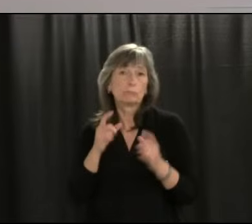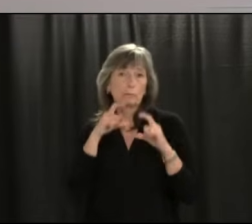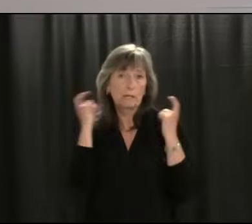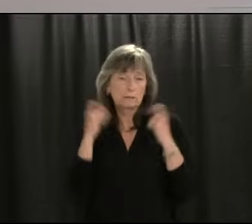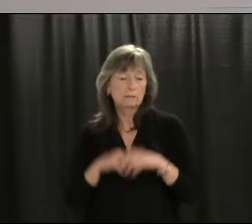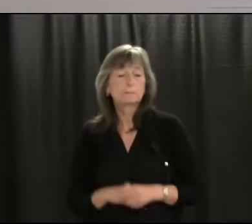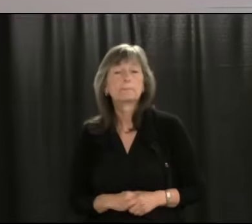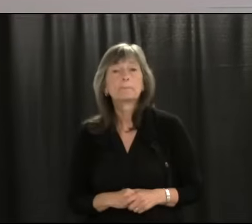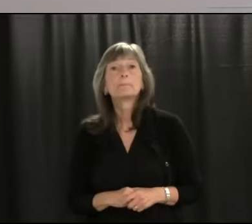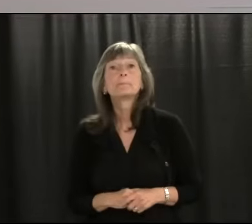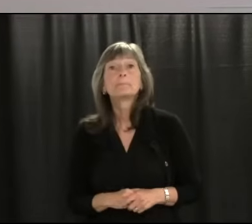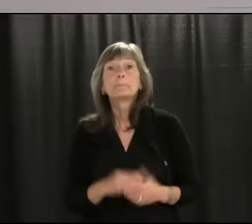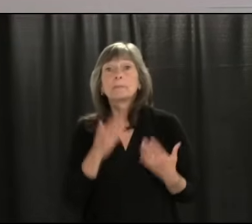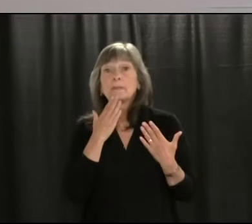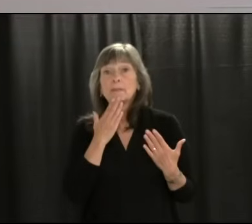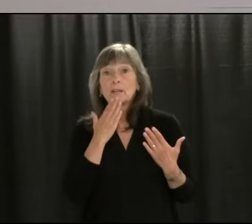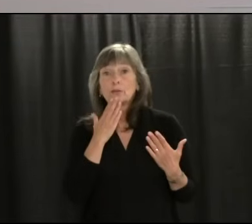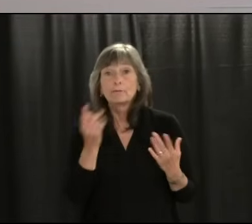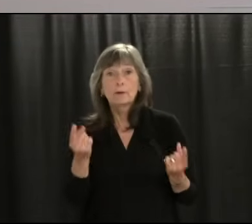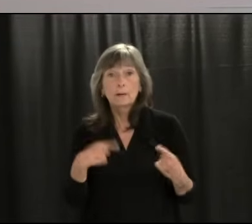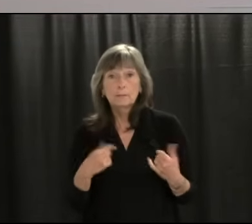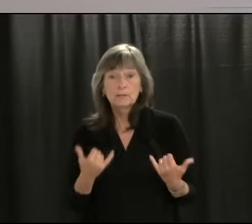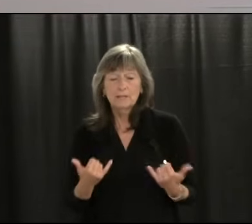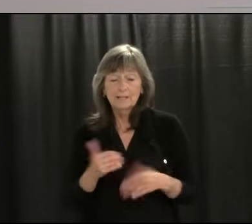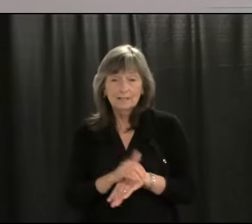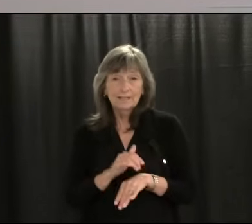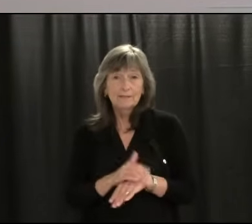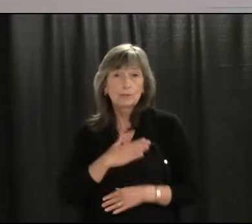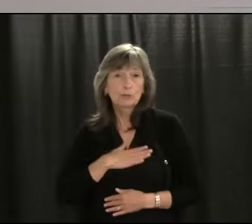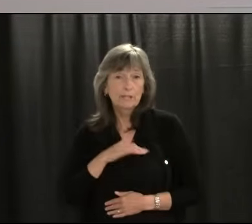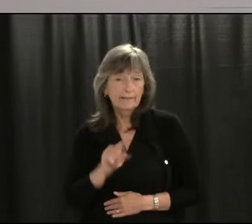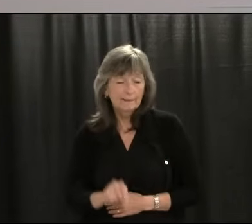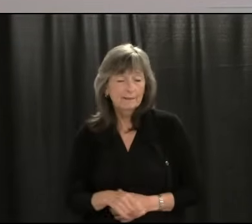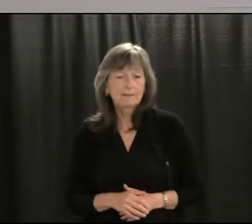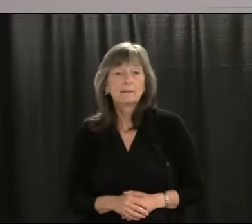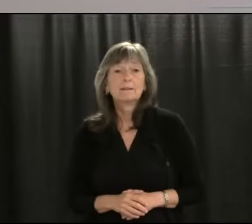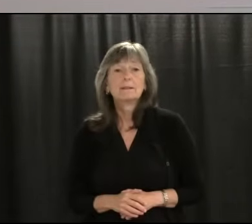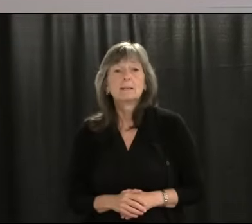All right, thanks very much for coming here again this evening. It's very much appreciated